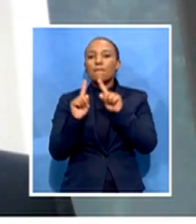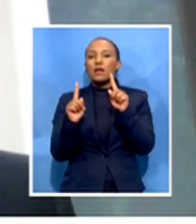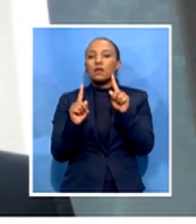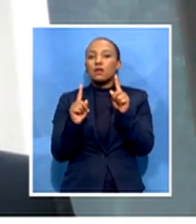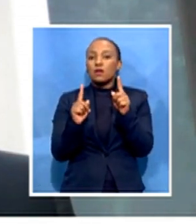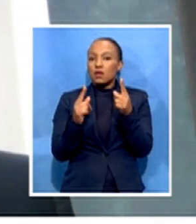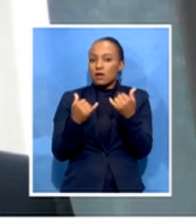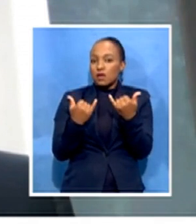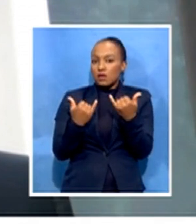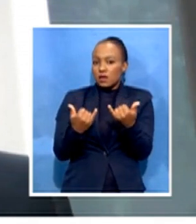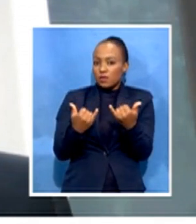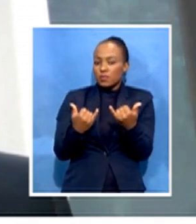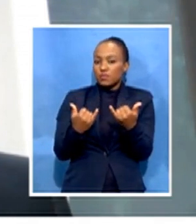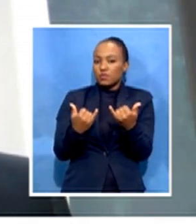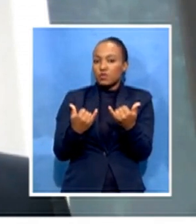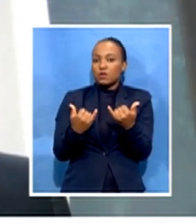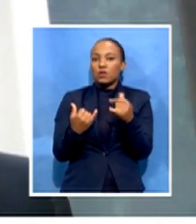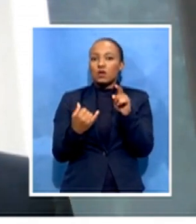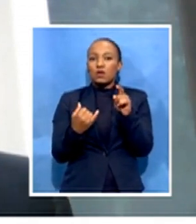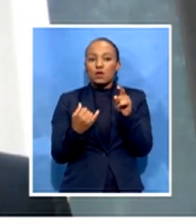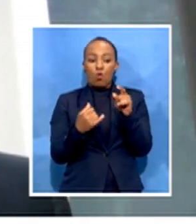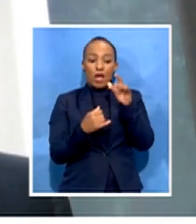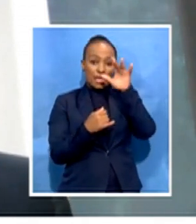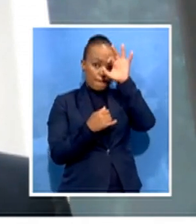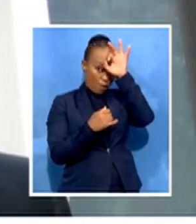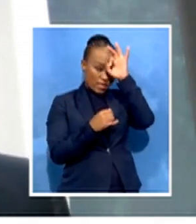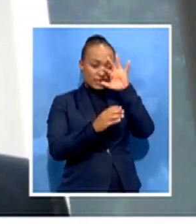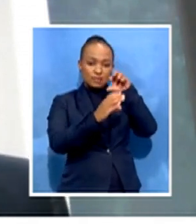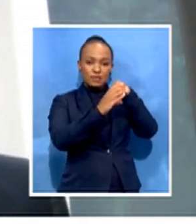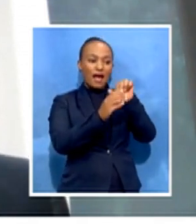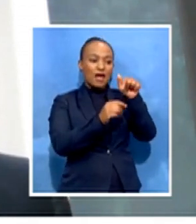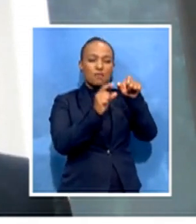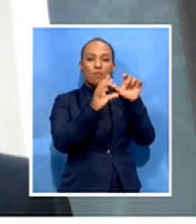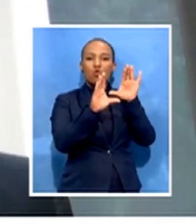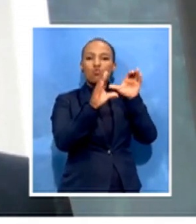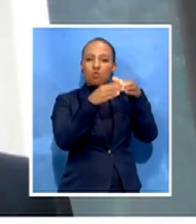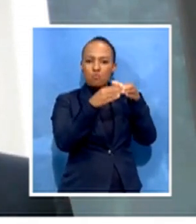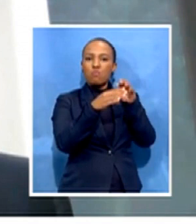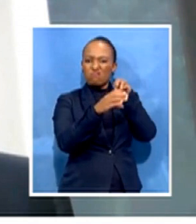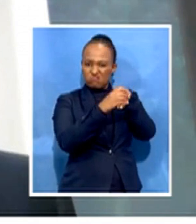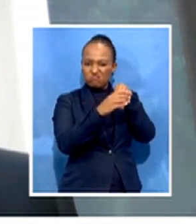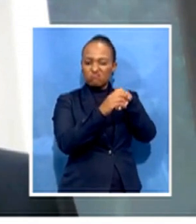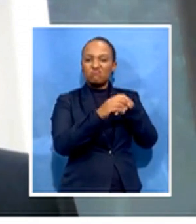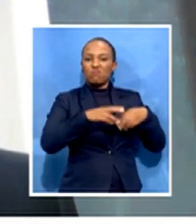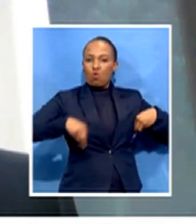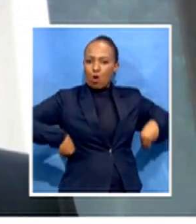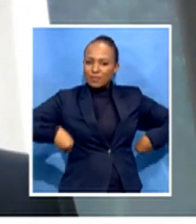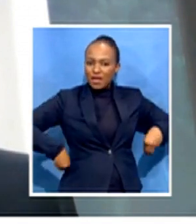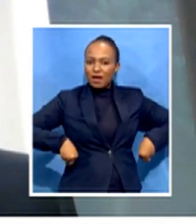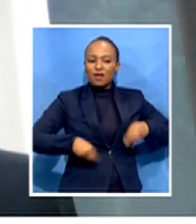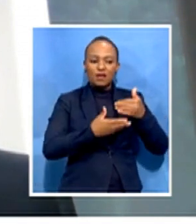groups within law enforcement that are facilitating corruption and are assisting these syndicates.